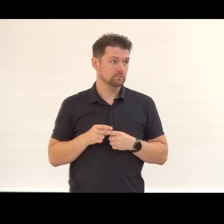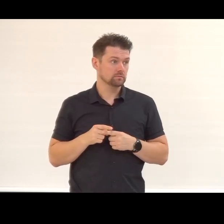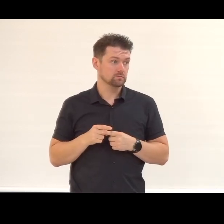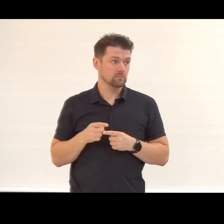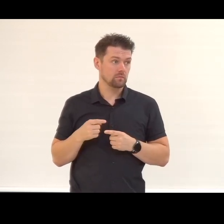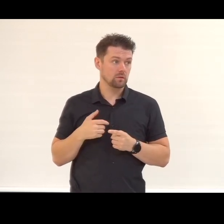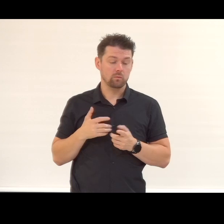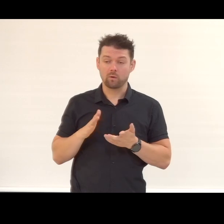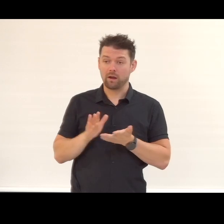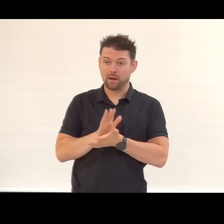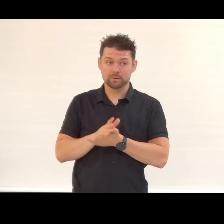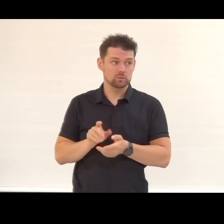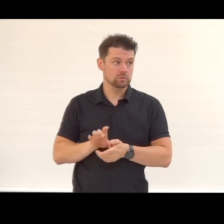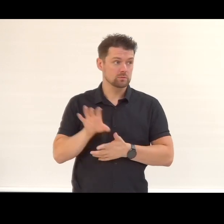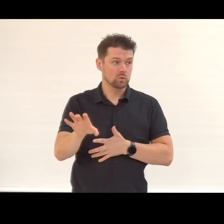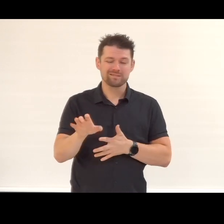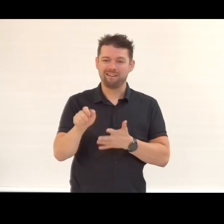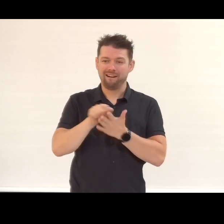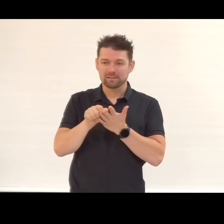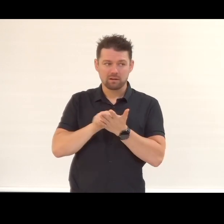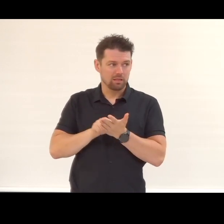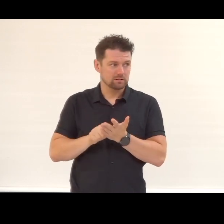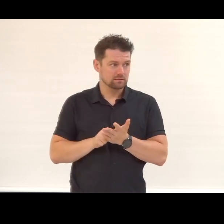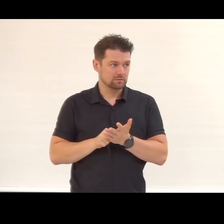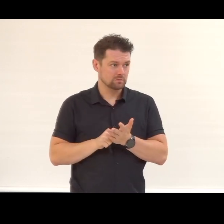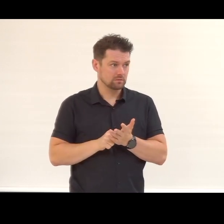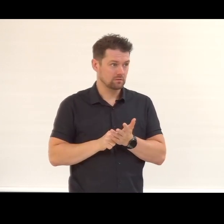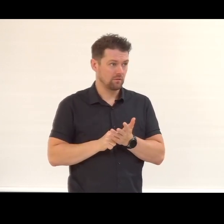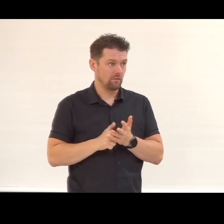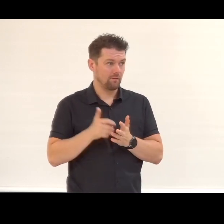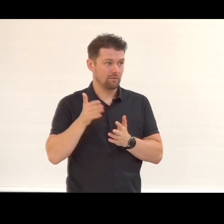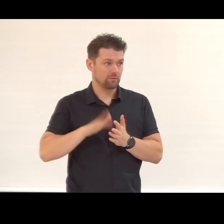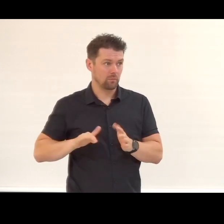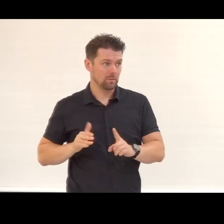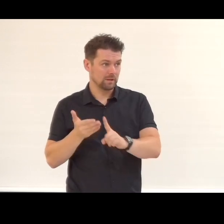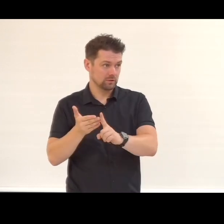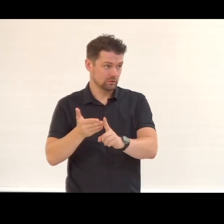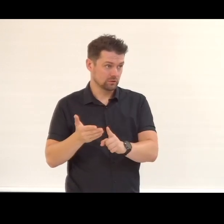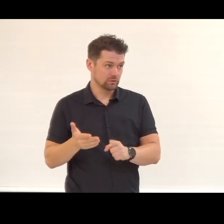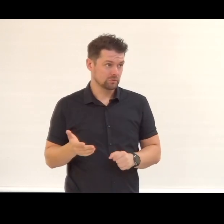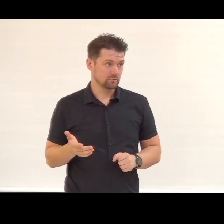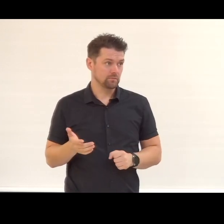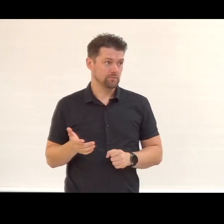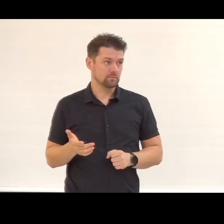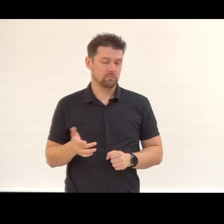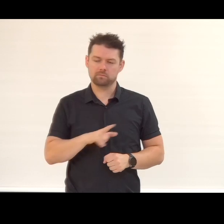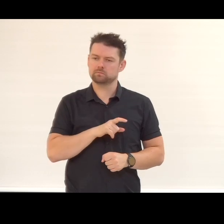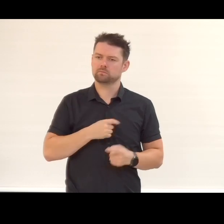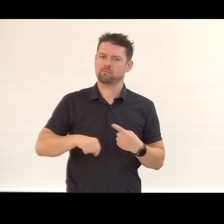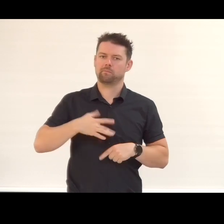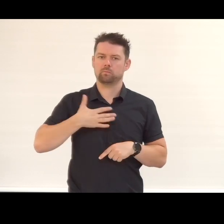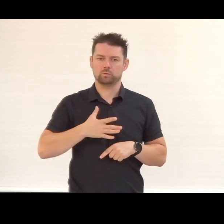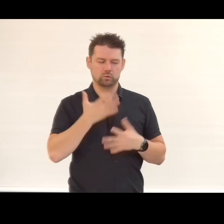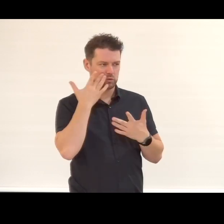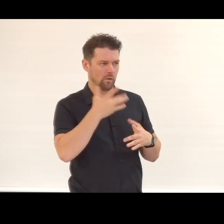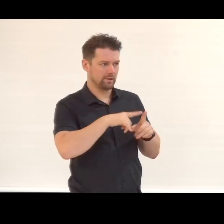that are published out of the result of those missions, because really you have shown diversity, richness